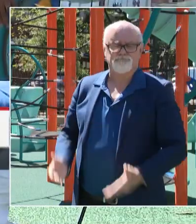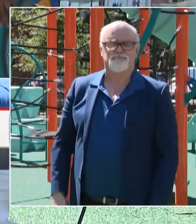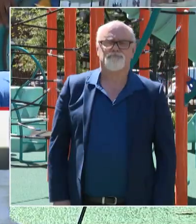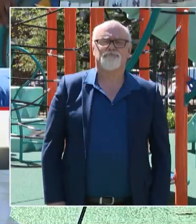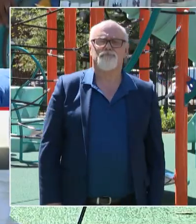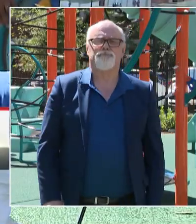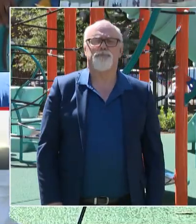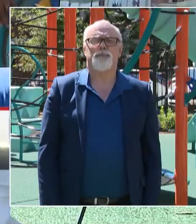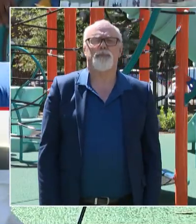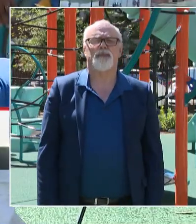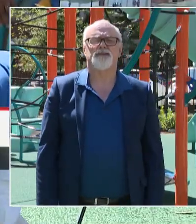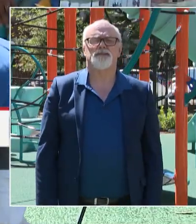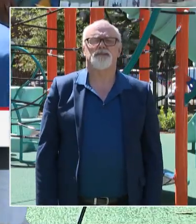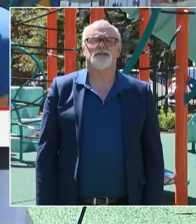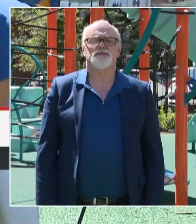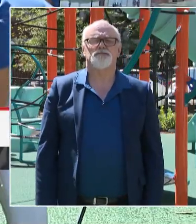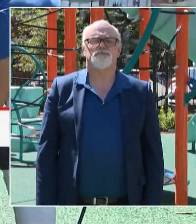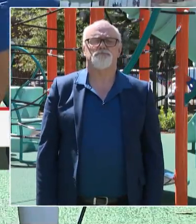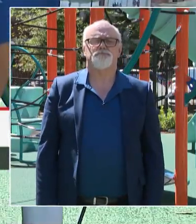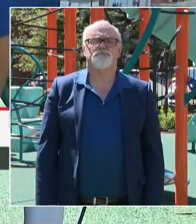Thank you.